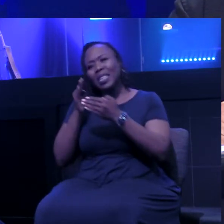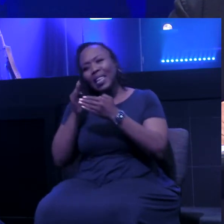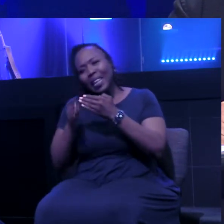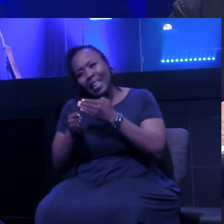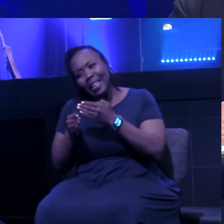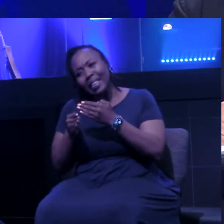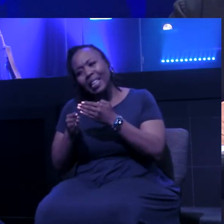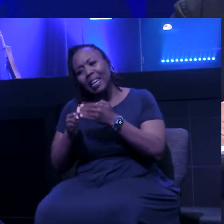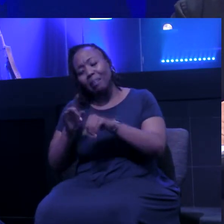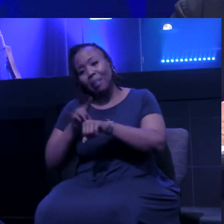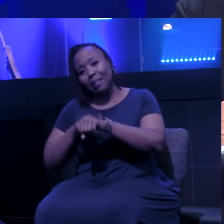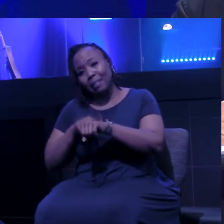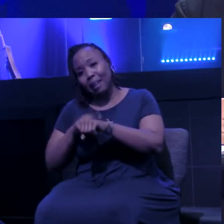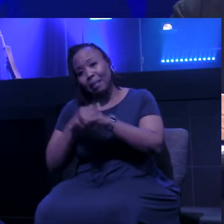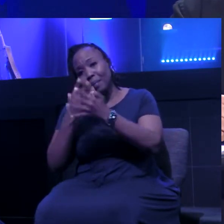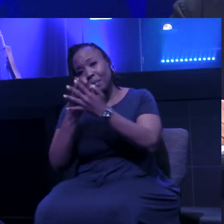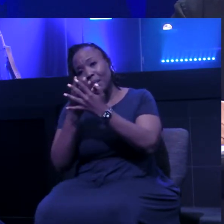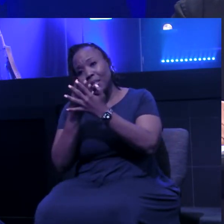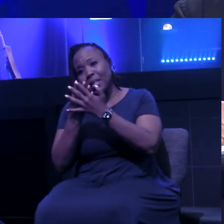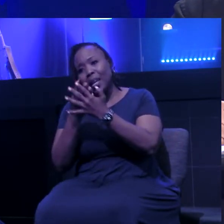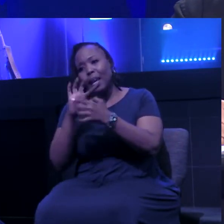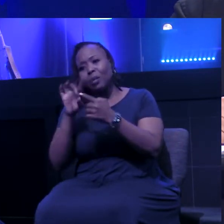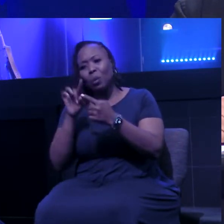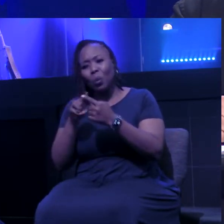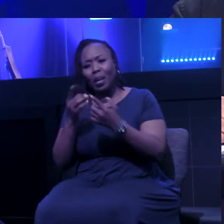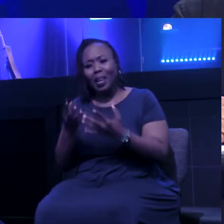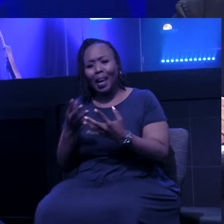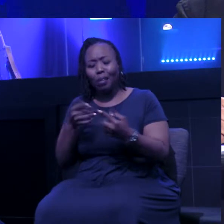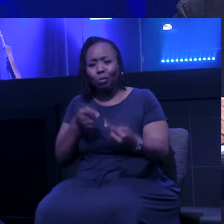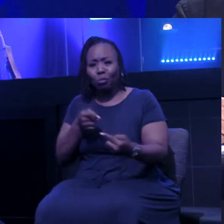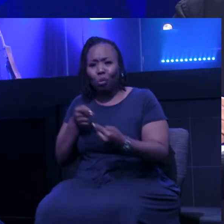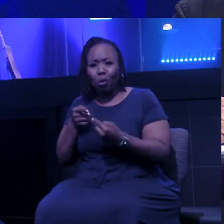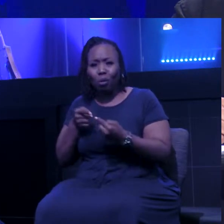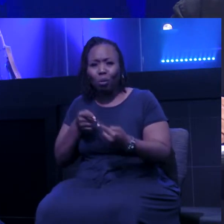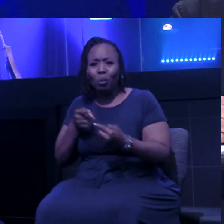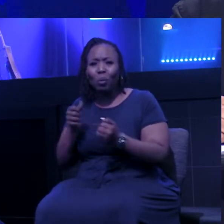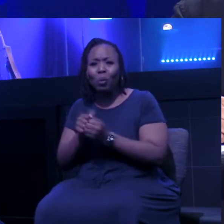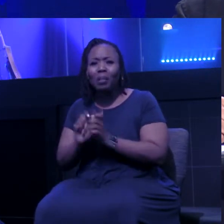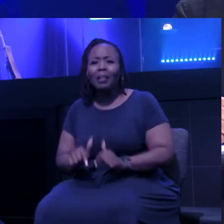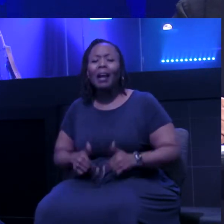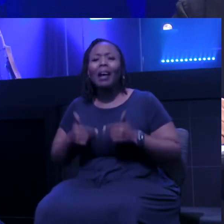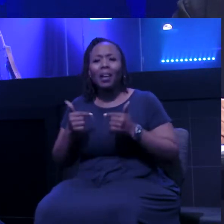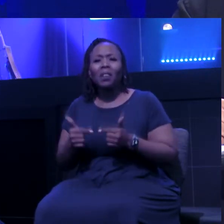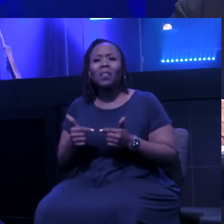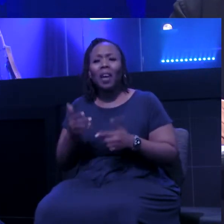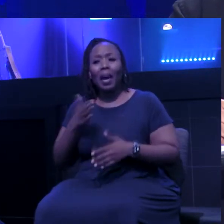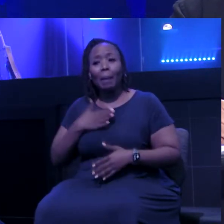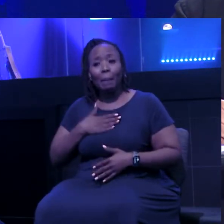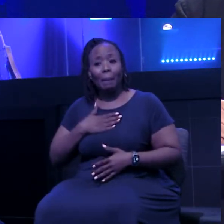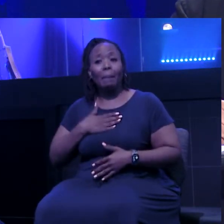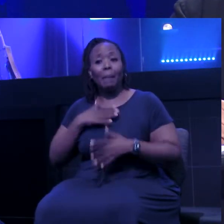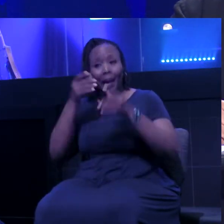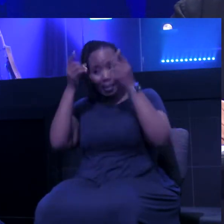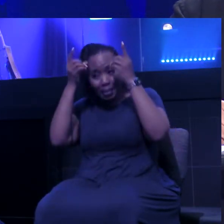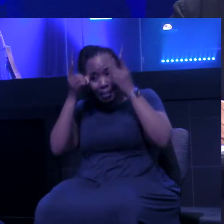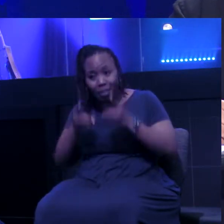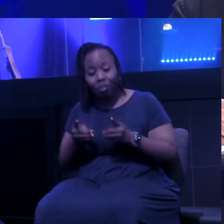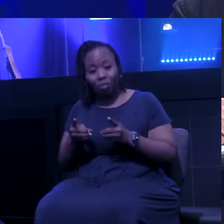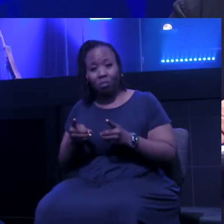sentence, it's when I really struggled with life and my past decisions,